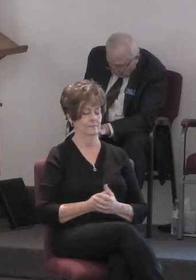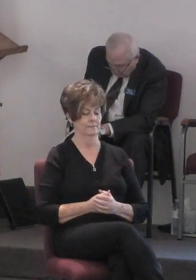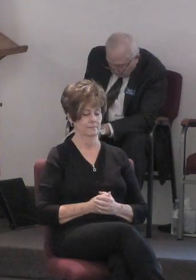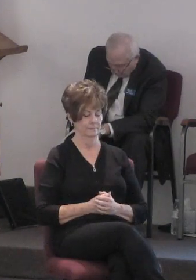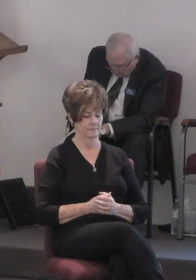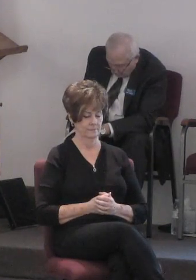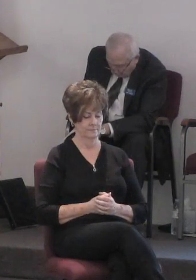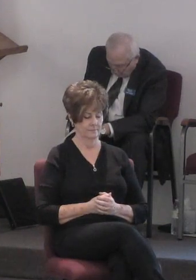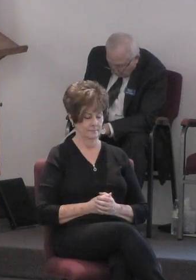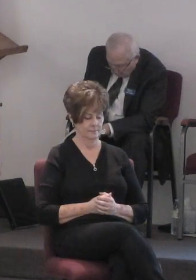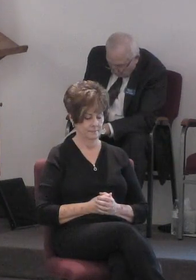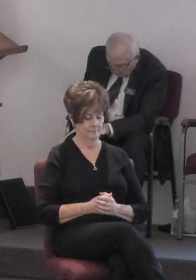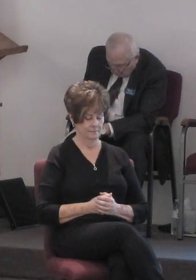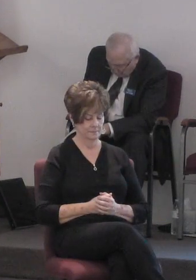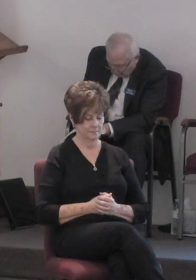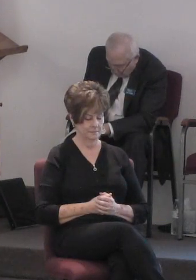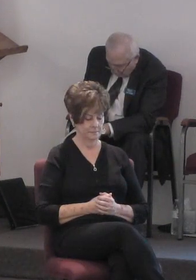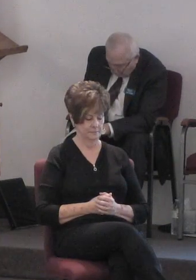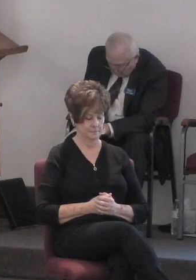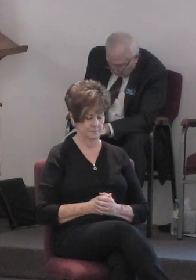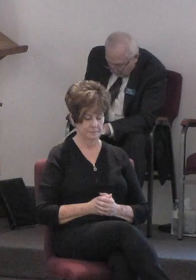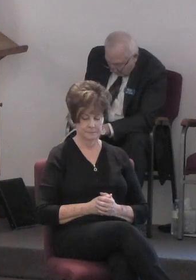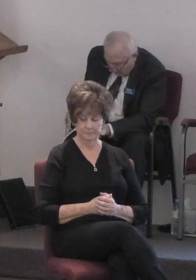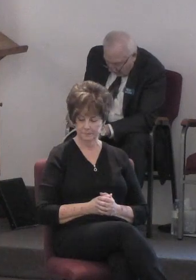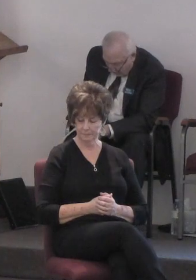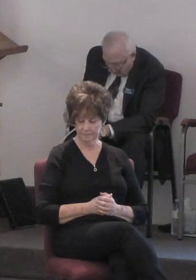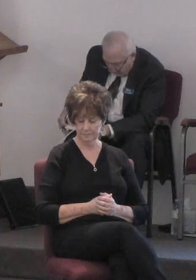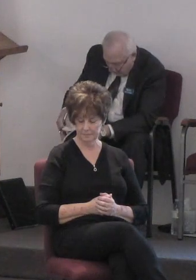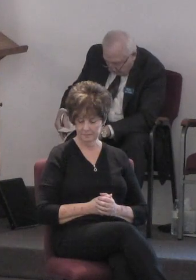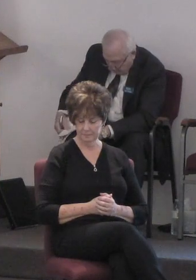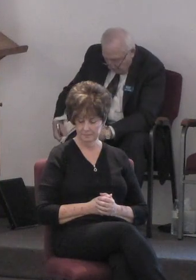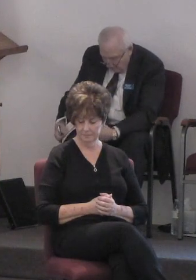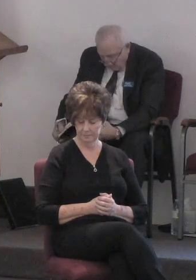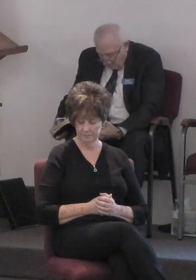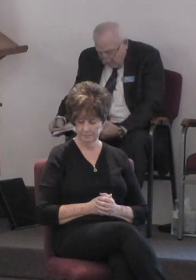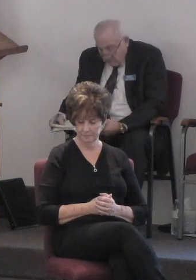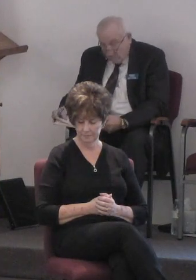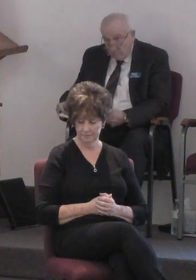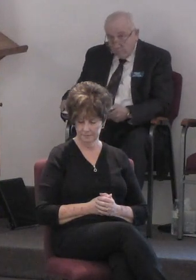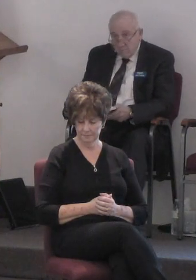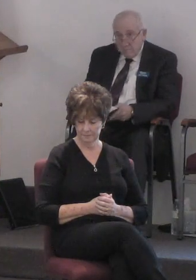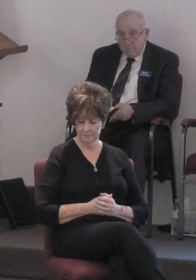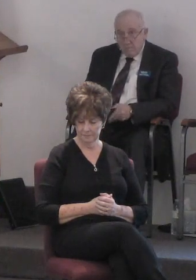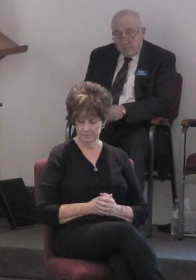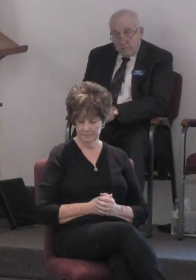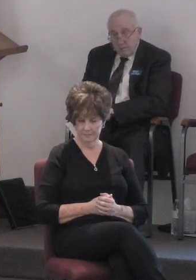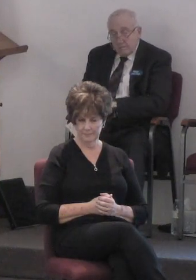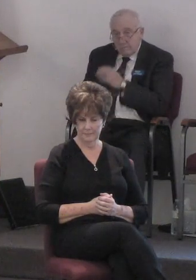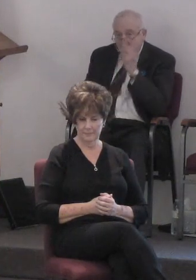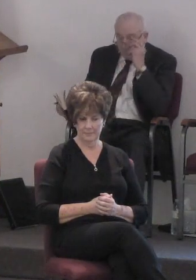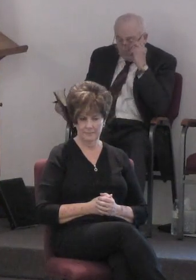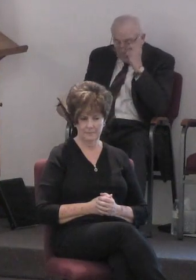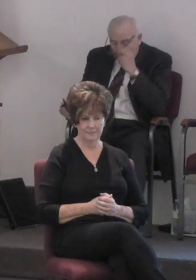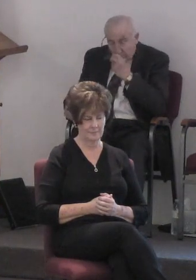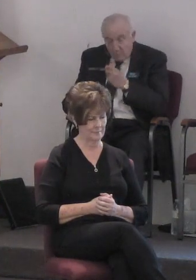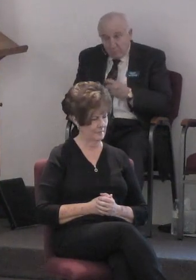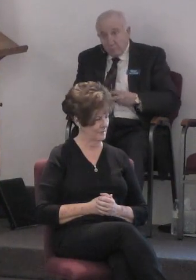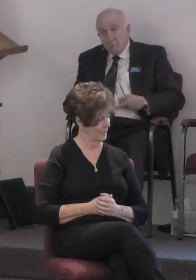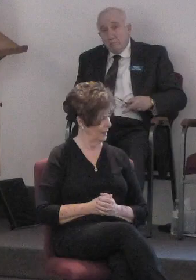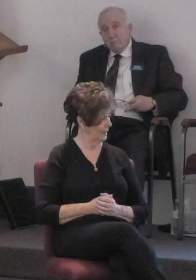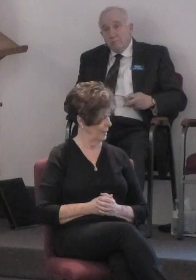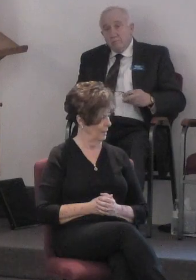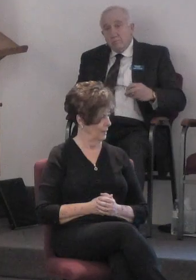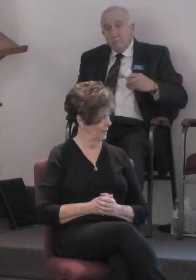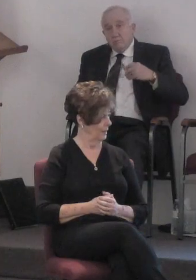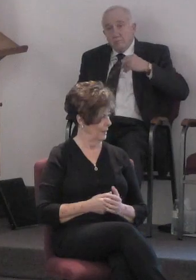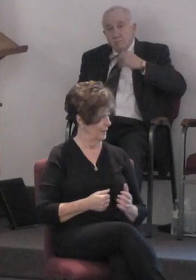knew it. He knew the next day he was going to die. And so an amazing thing occurs. He